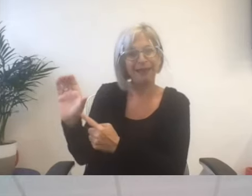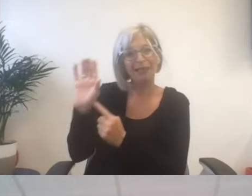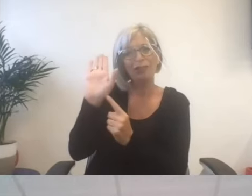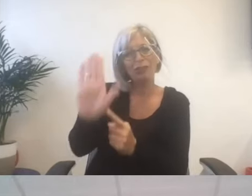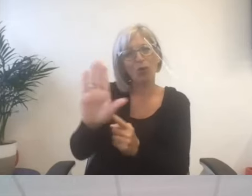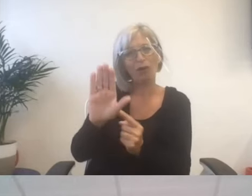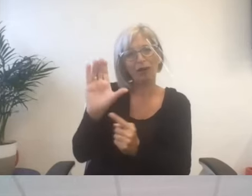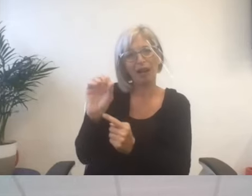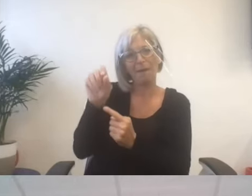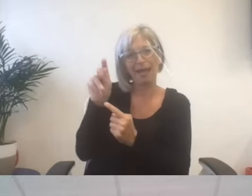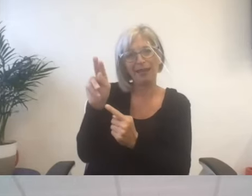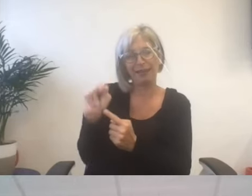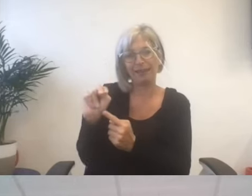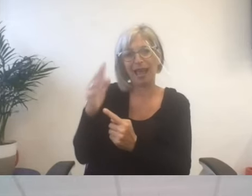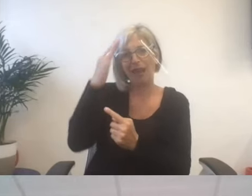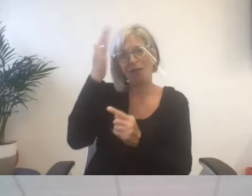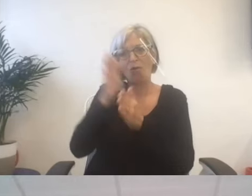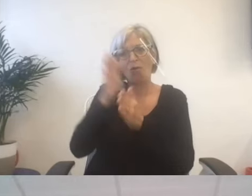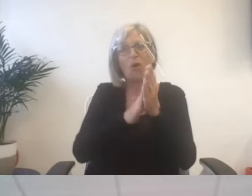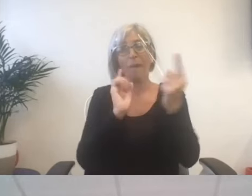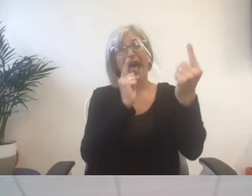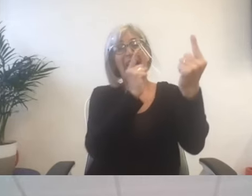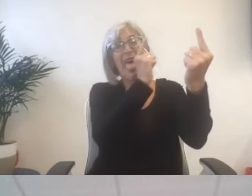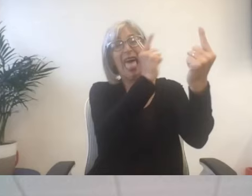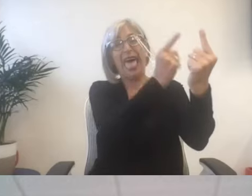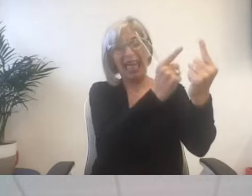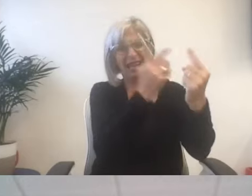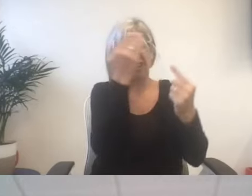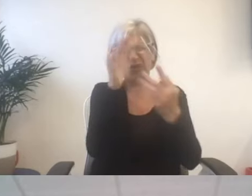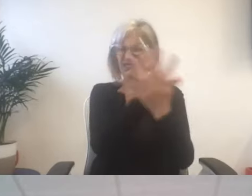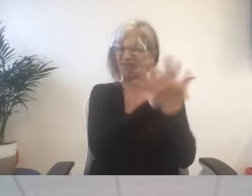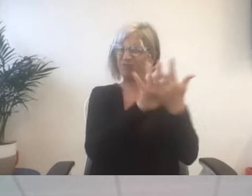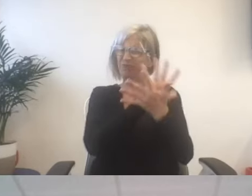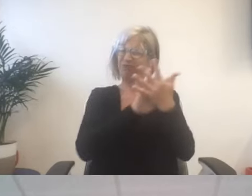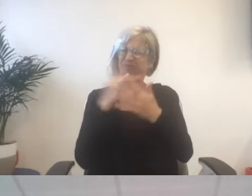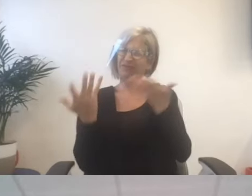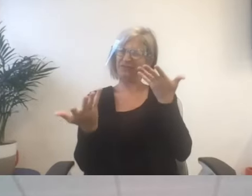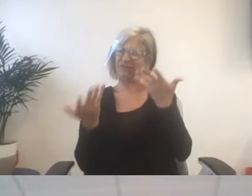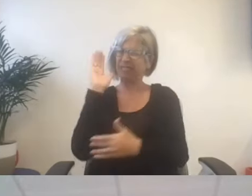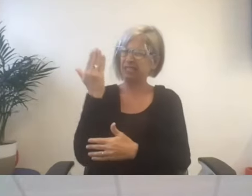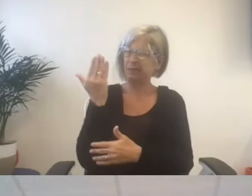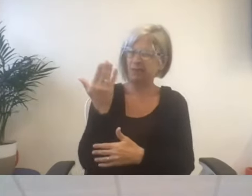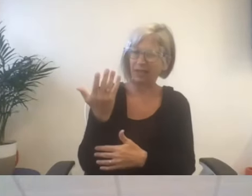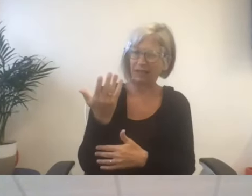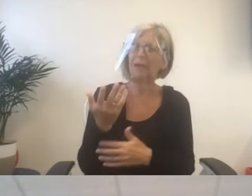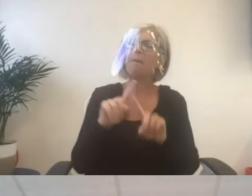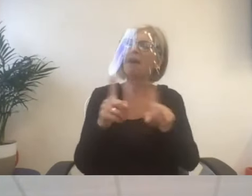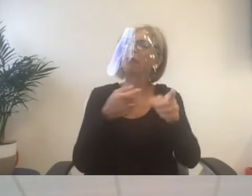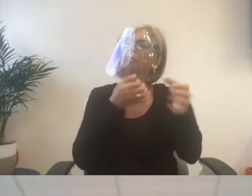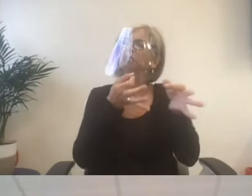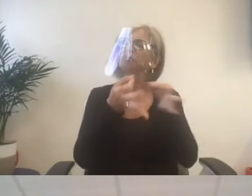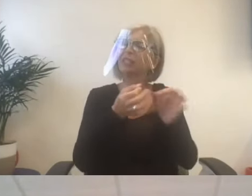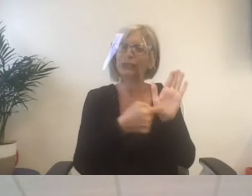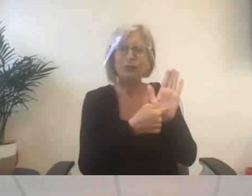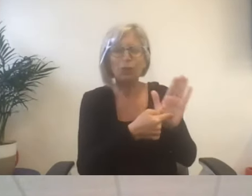this is incredibly ambitious. This all sounds very vague and abstracted. So why don't we hop into a demo?